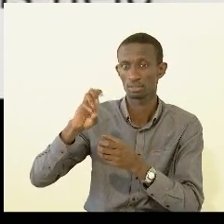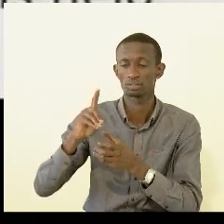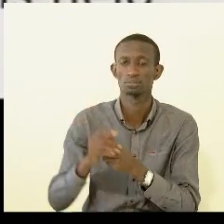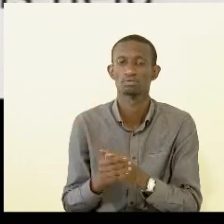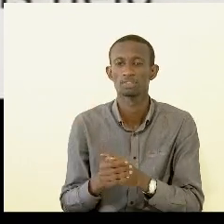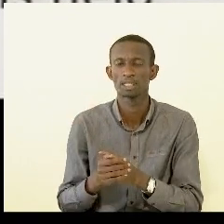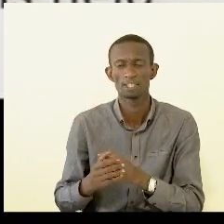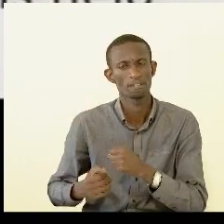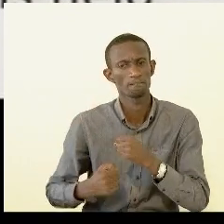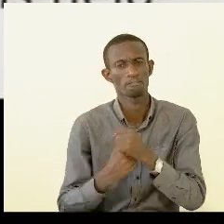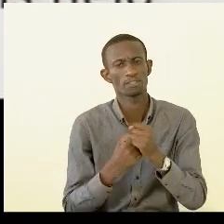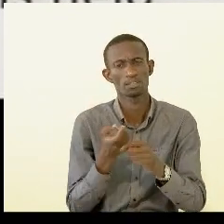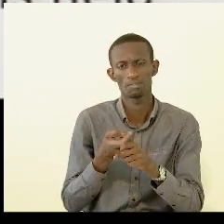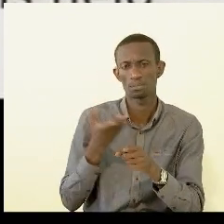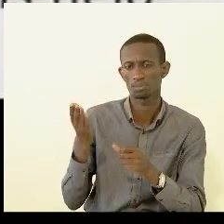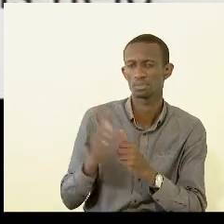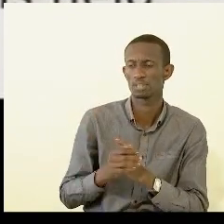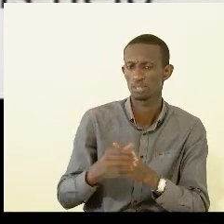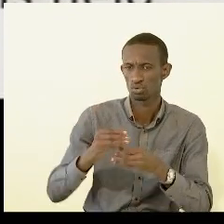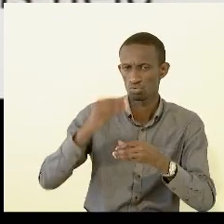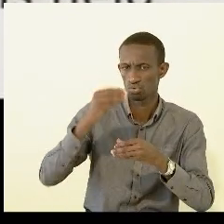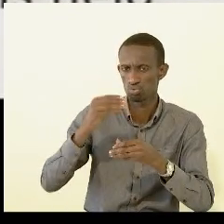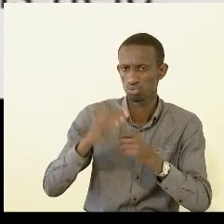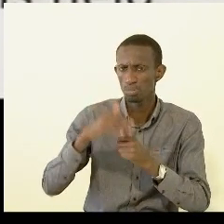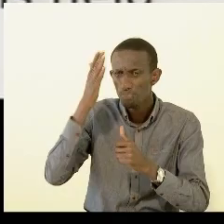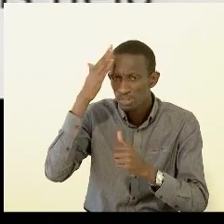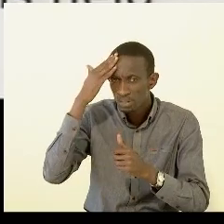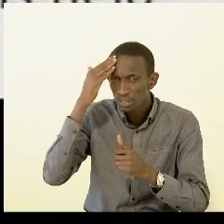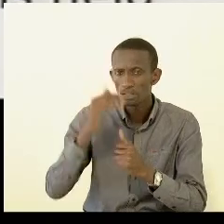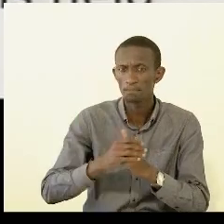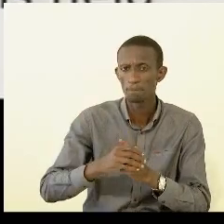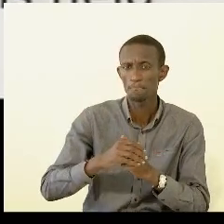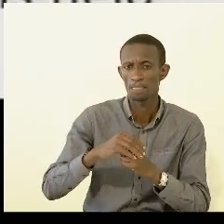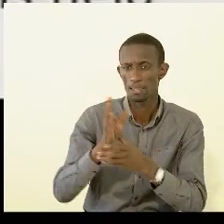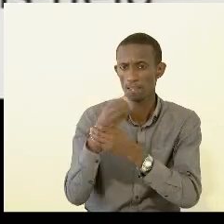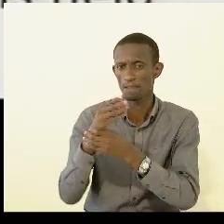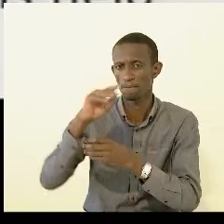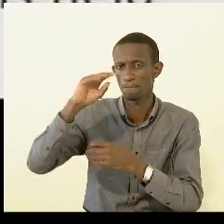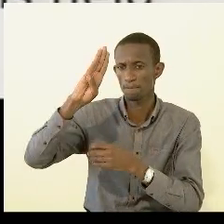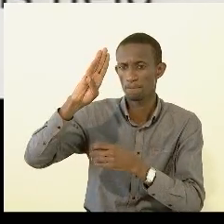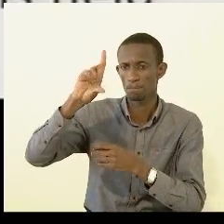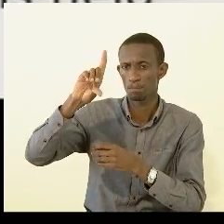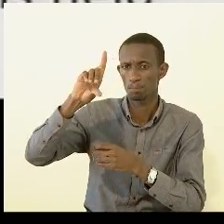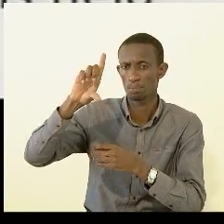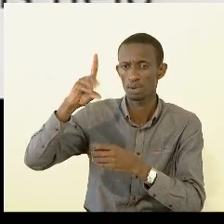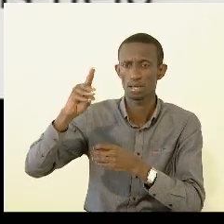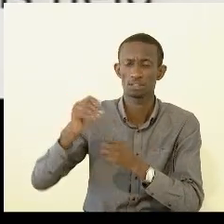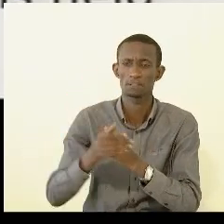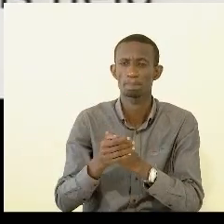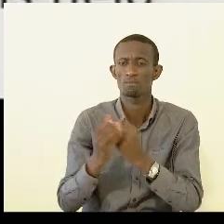and remember, the leaf blade is attached to the petiole, and the petiole is attached to the